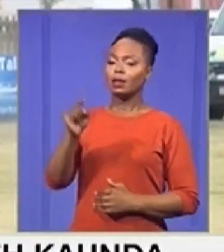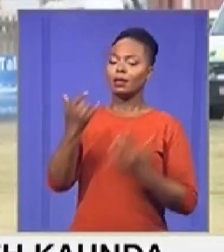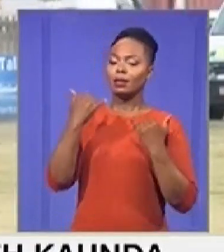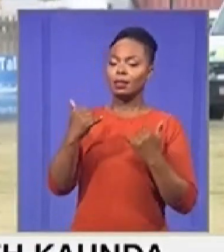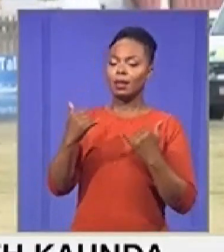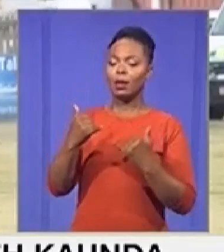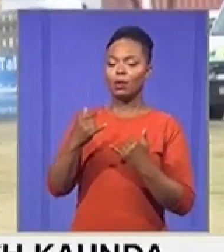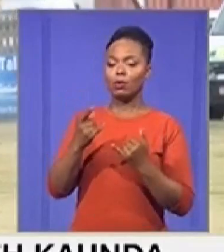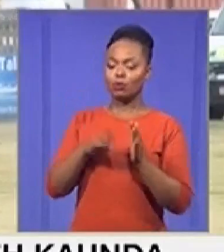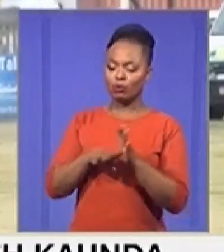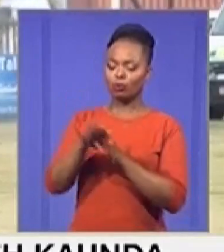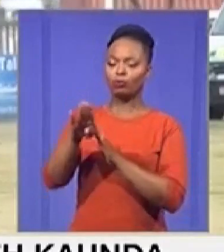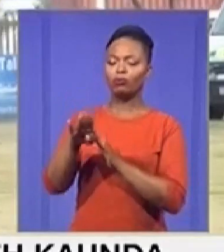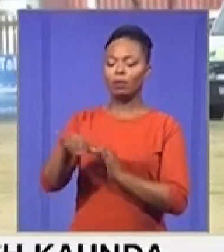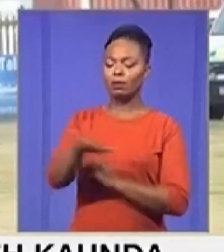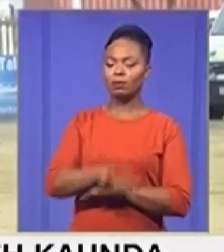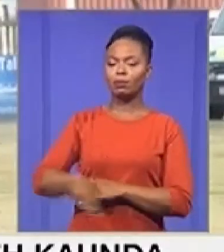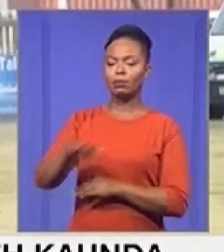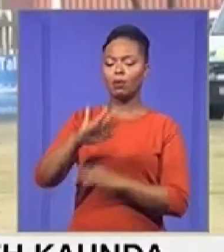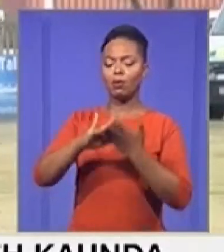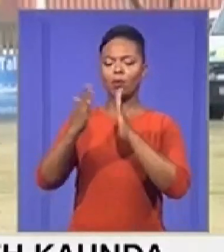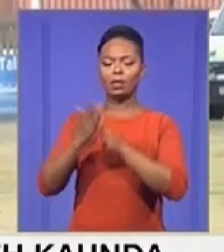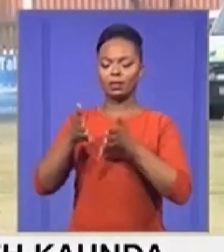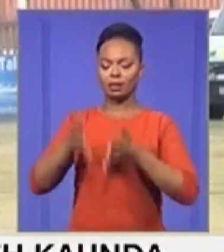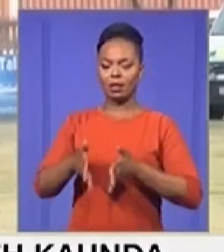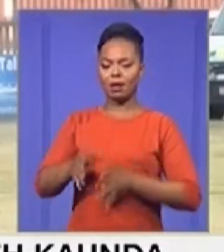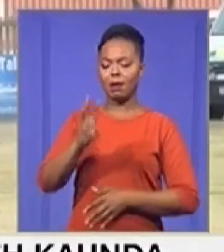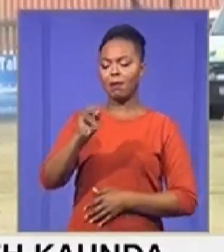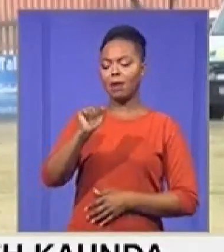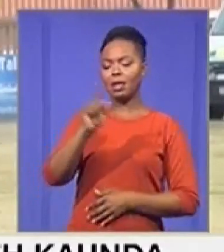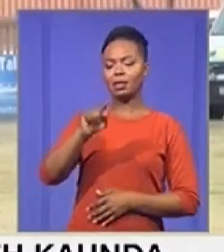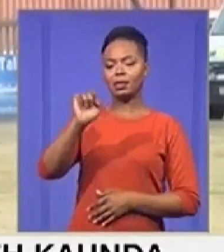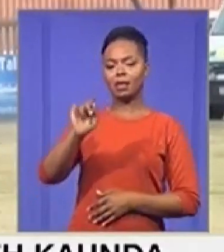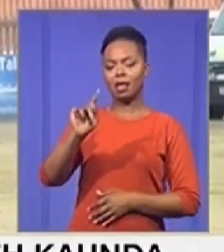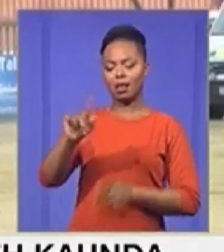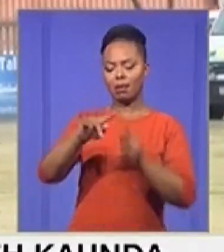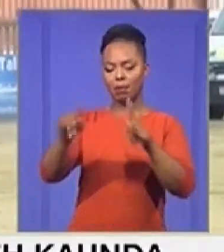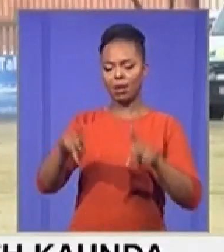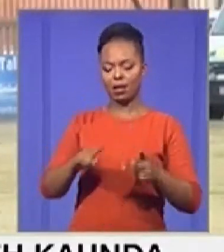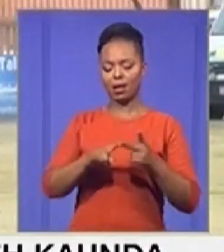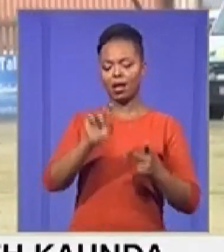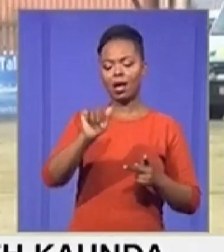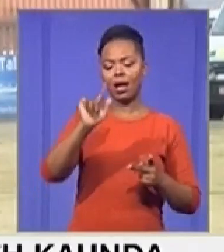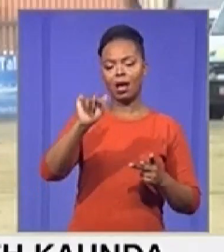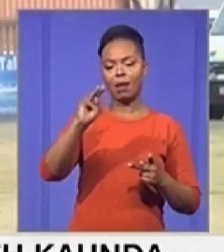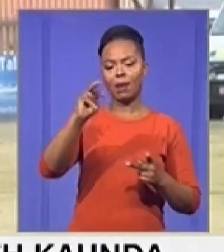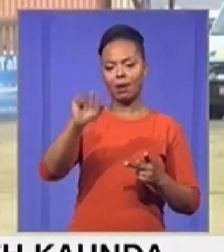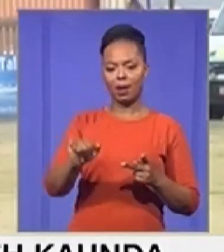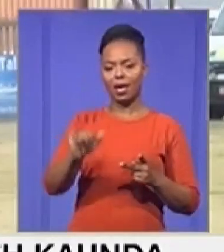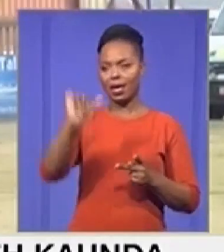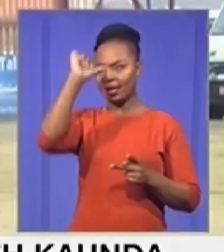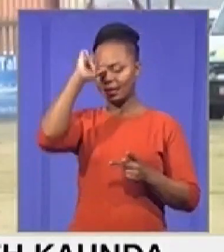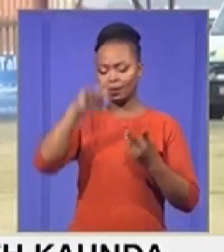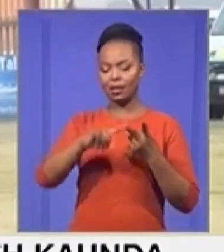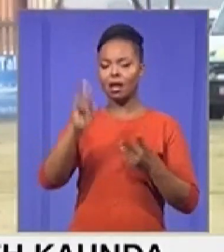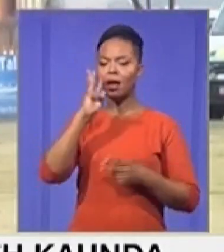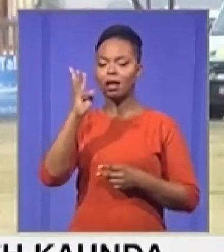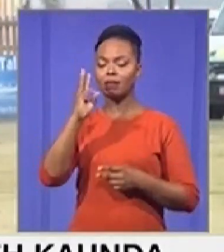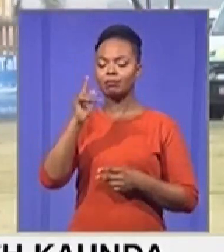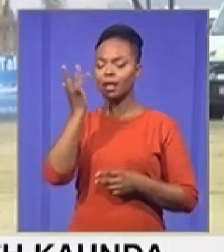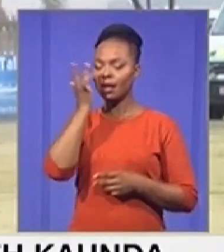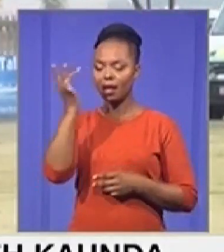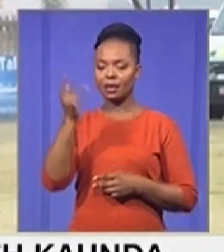ungelwa ga baagi ba mo re leng teng mo Mandela Park le Alabama baagi ba ileng makhalate le ma India bone ba re ga ba umele